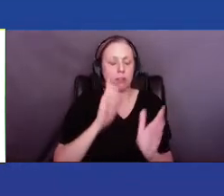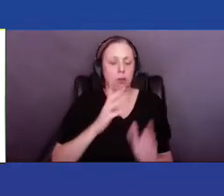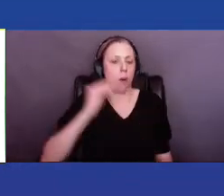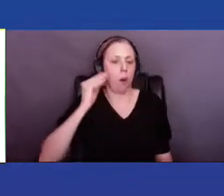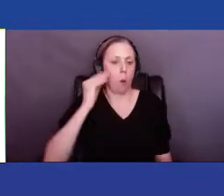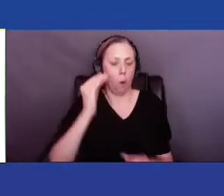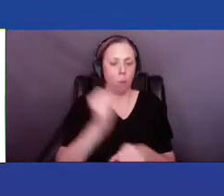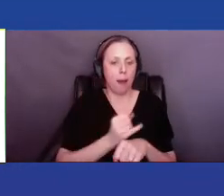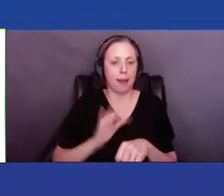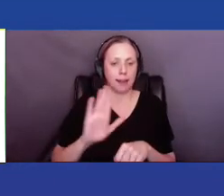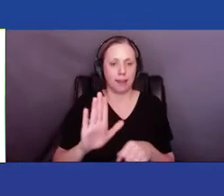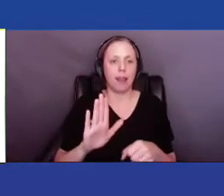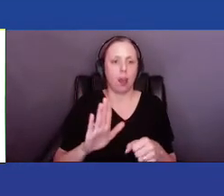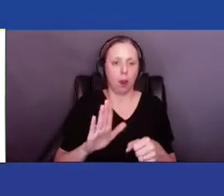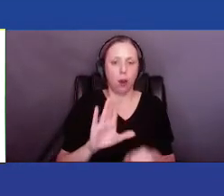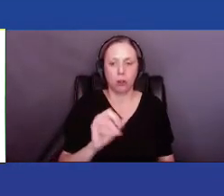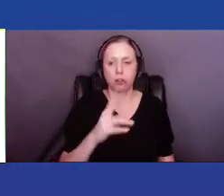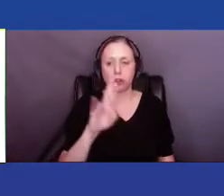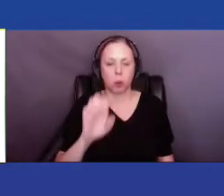Next slide.